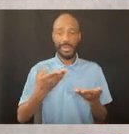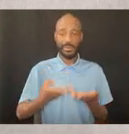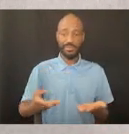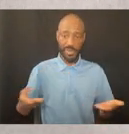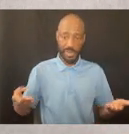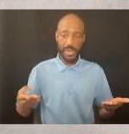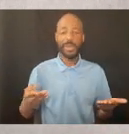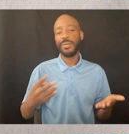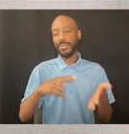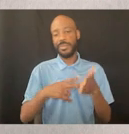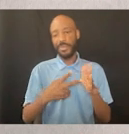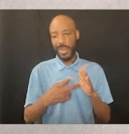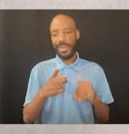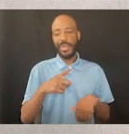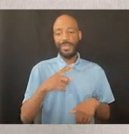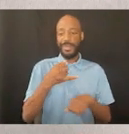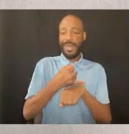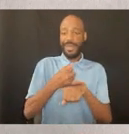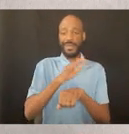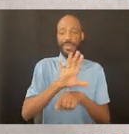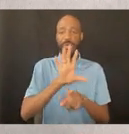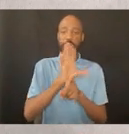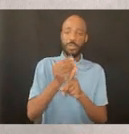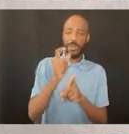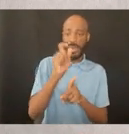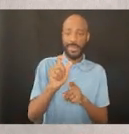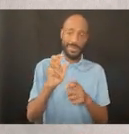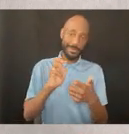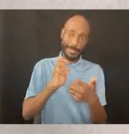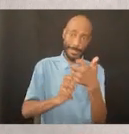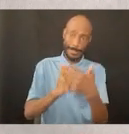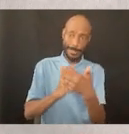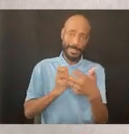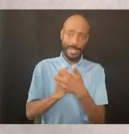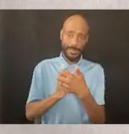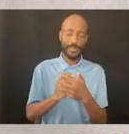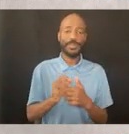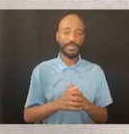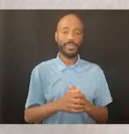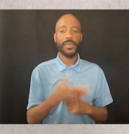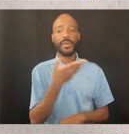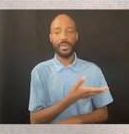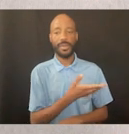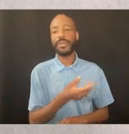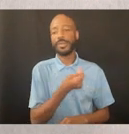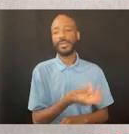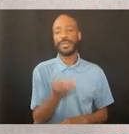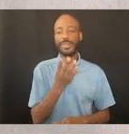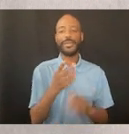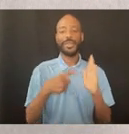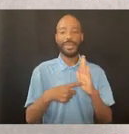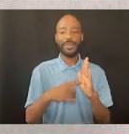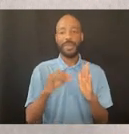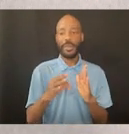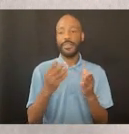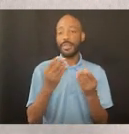specific adaptations of the island's culture. In this appendix, several examples of this island's material